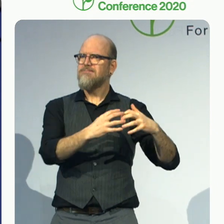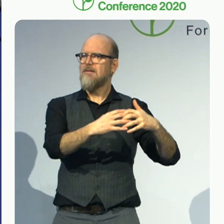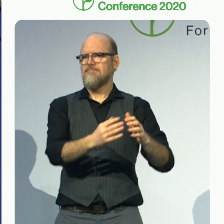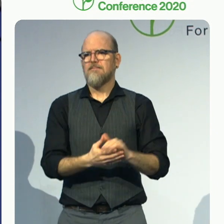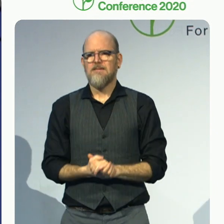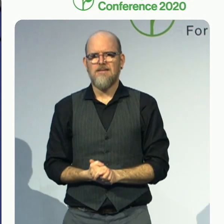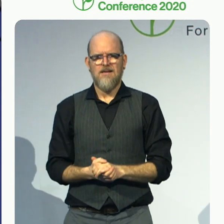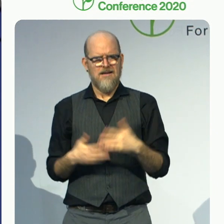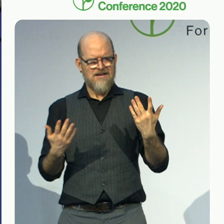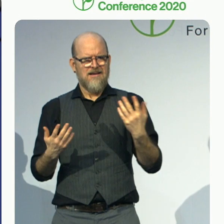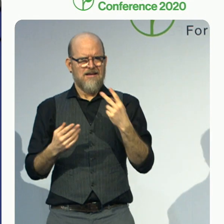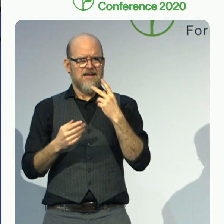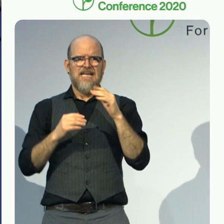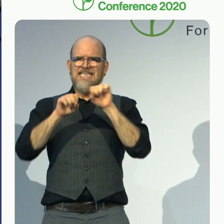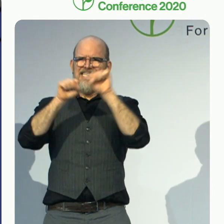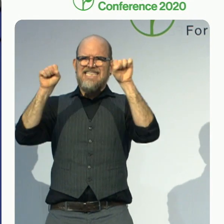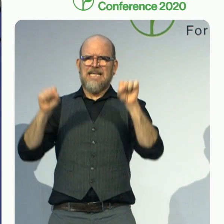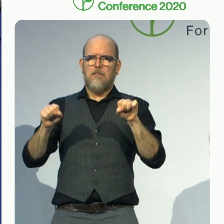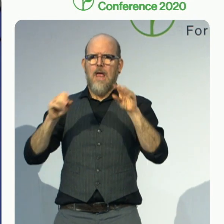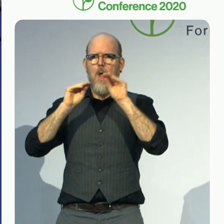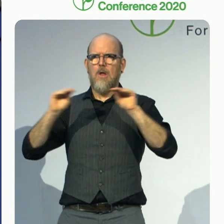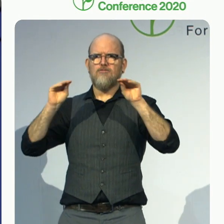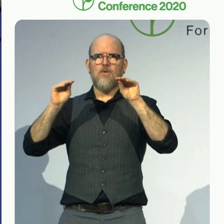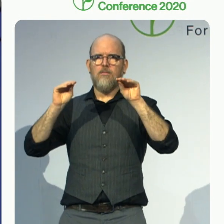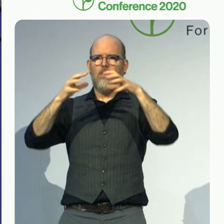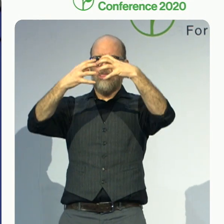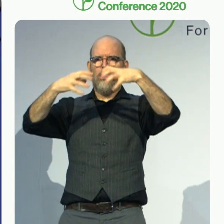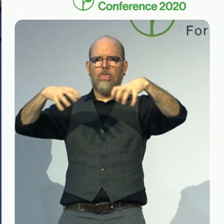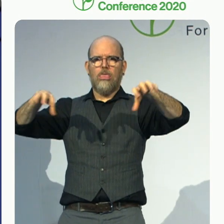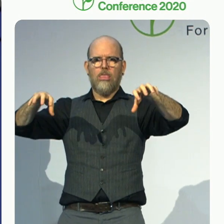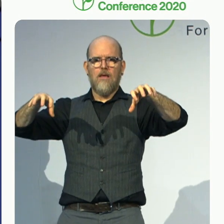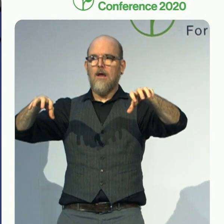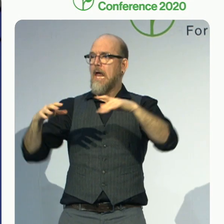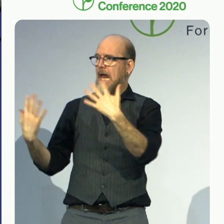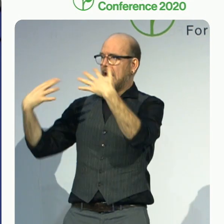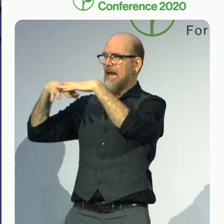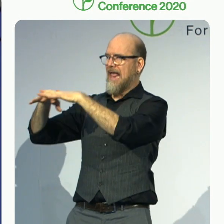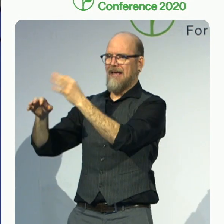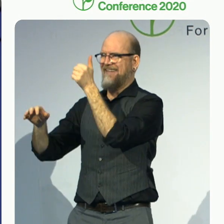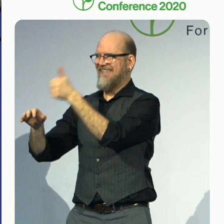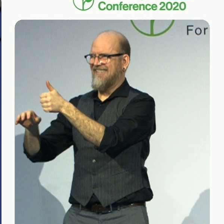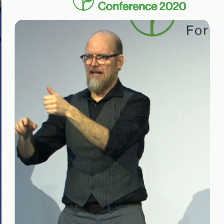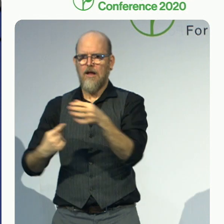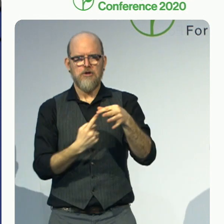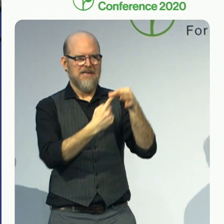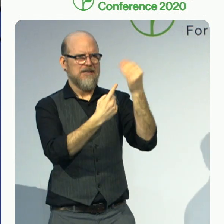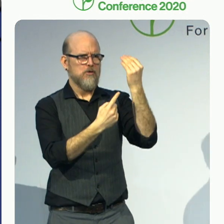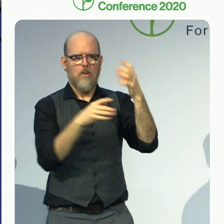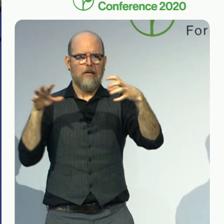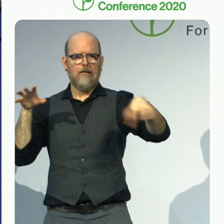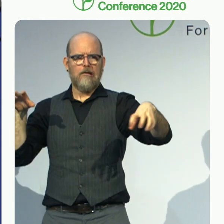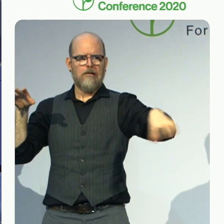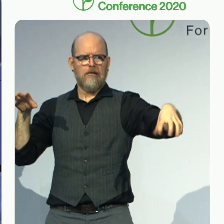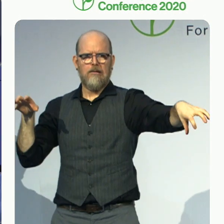of education with mainstream for some and separate special schools for others, not because anybody ever sat around a table and planned this and thought this is a good way